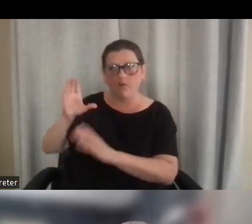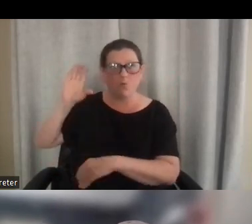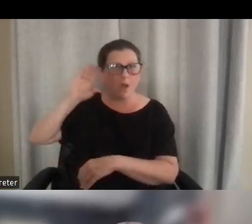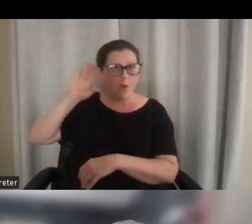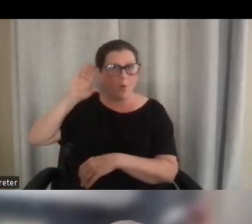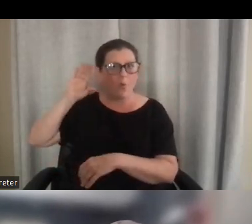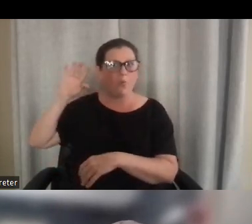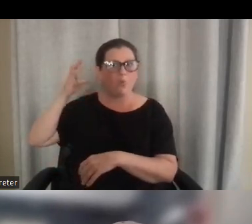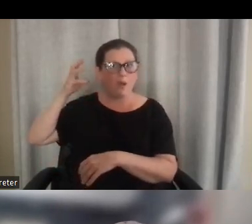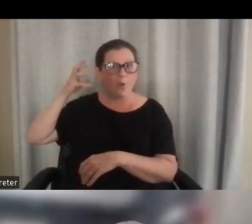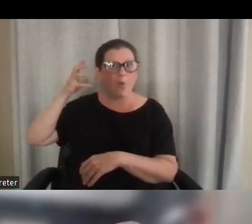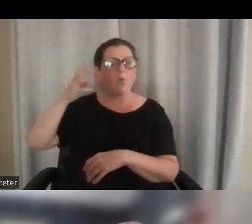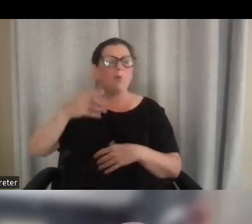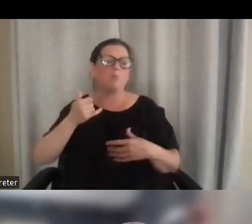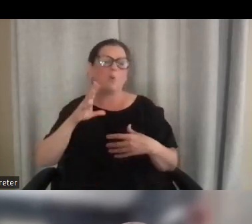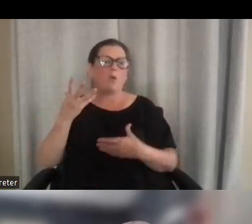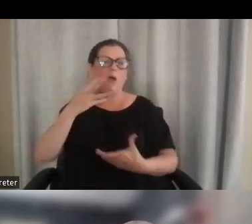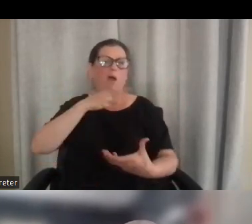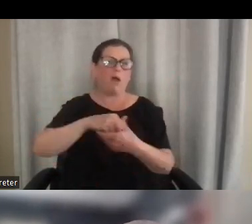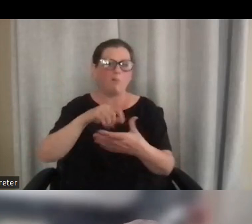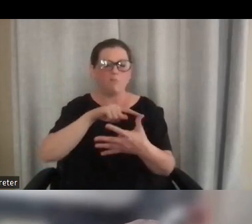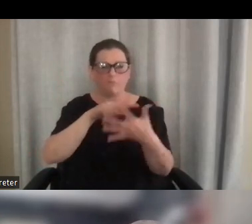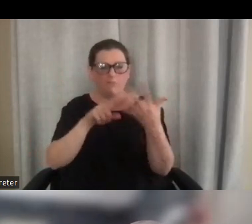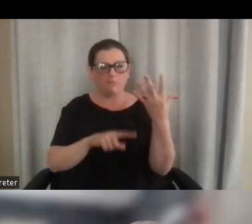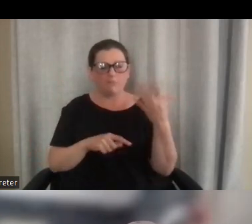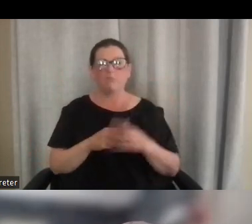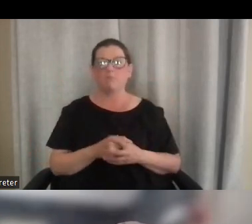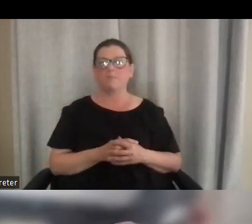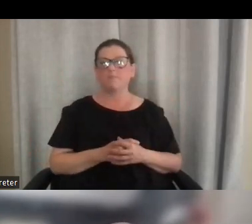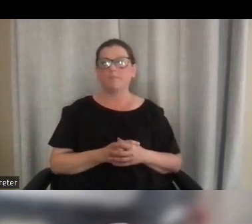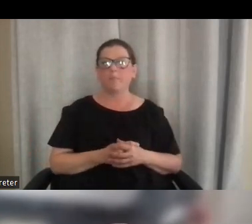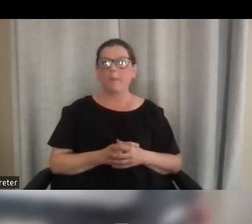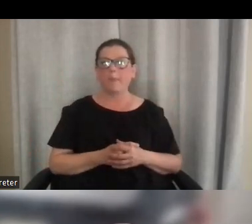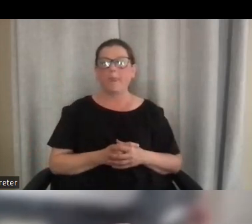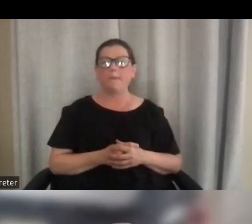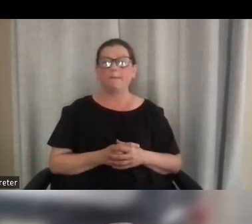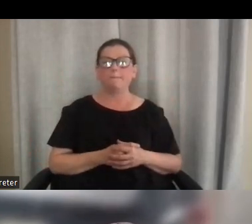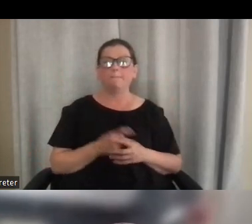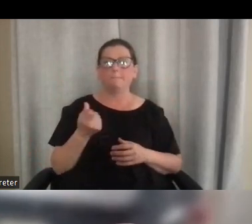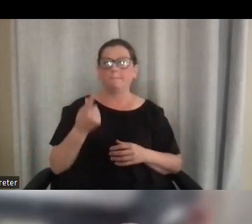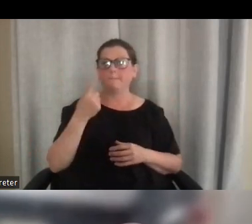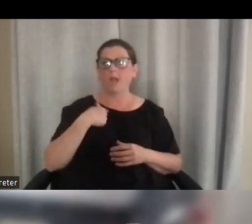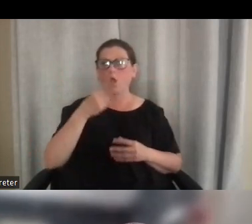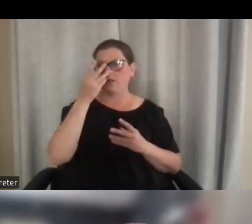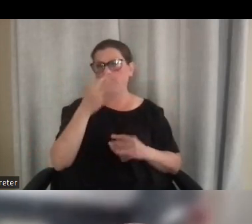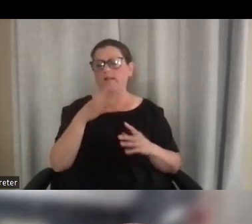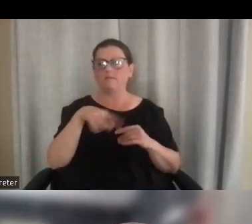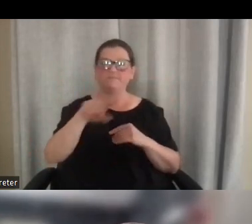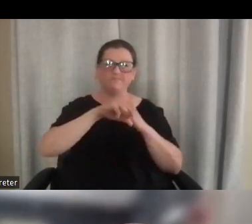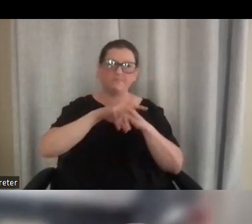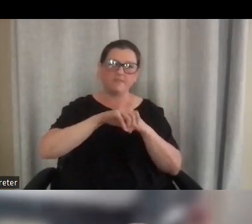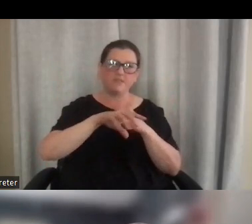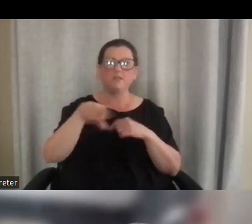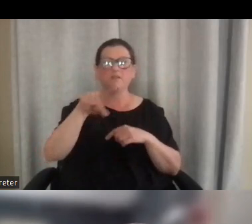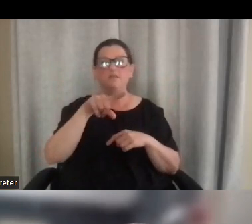were served by radio amongst others. So we really were tailoring our approach. And again, our campaign images right here, amongst many other